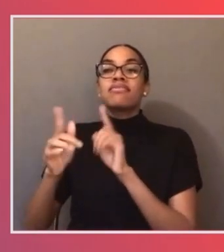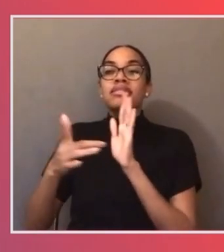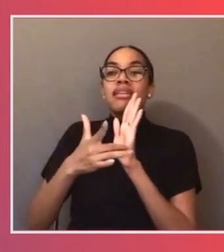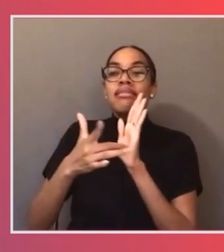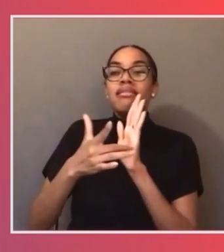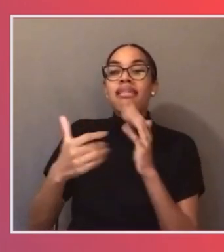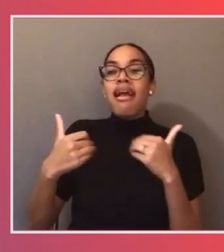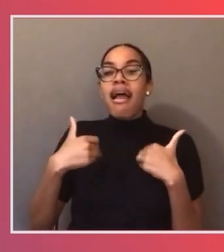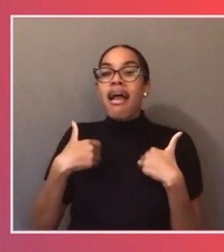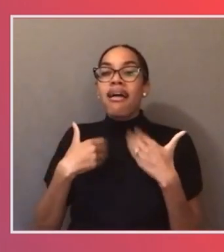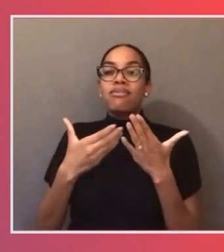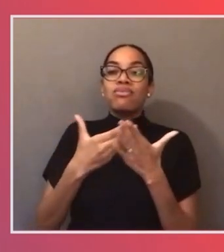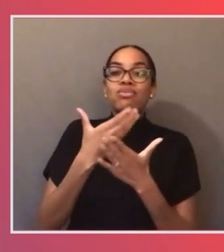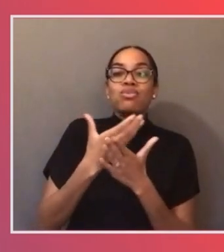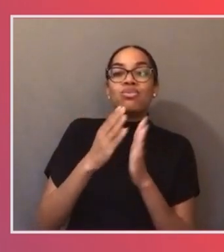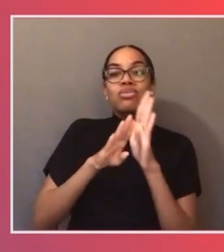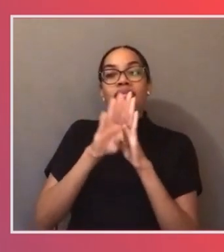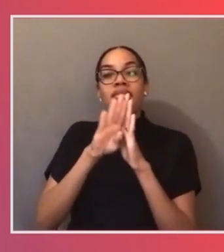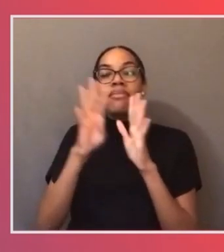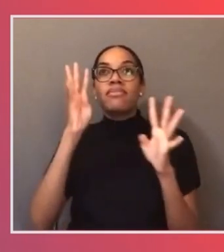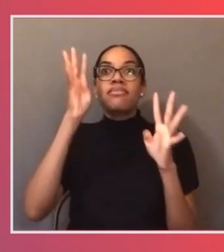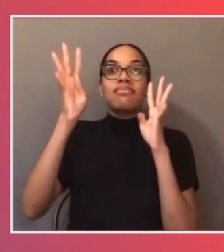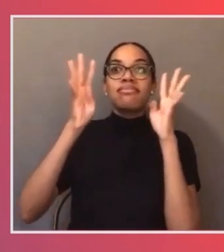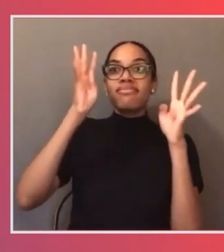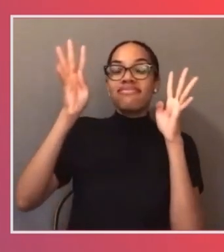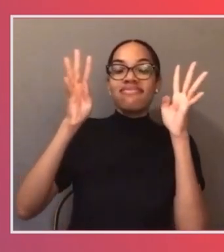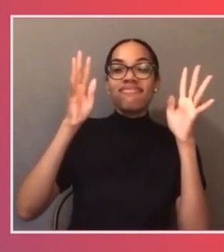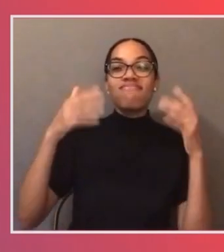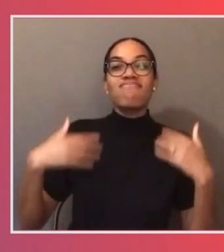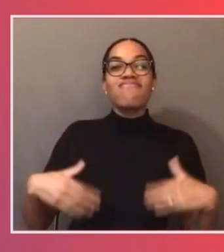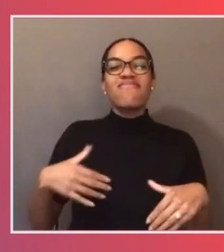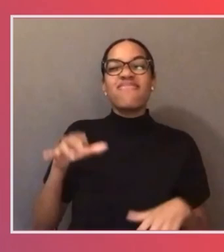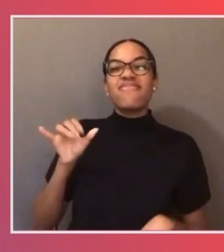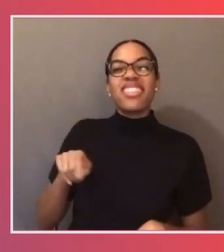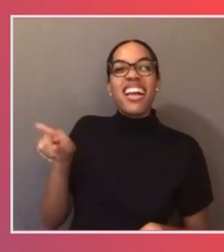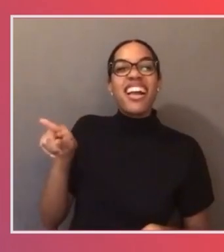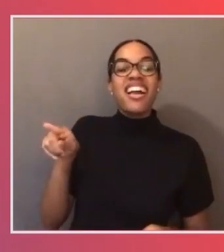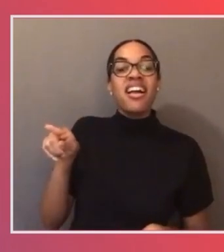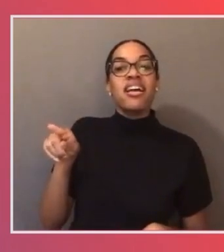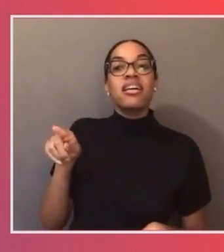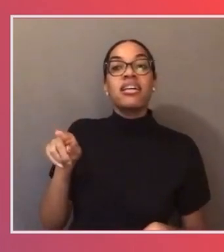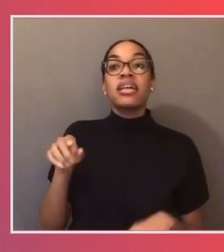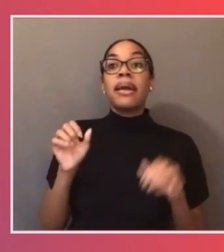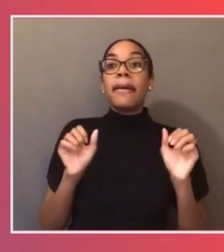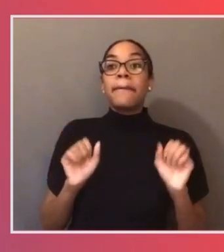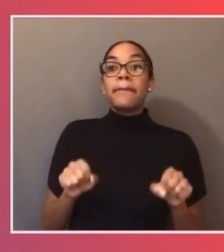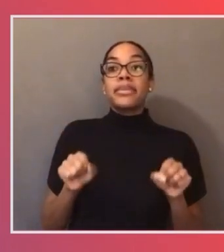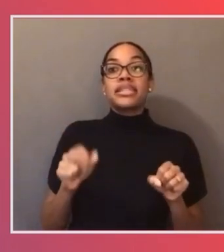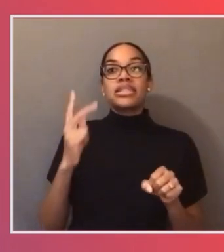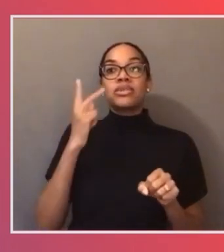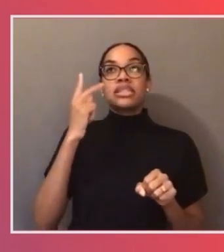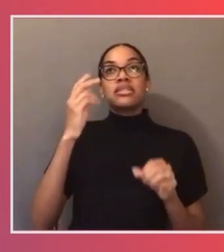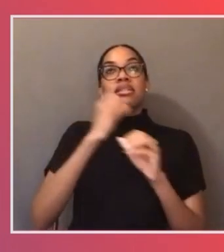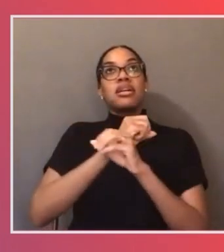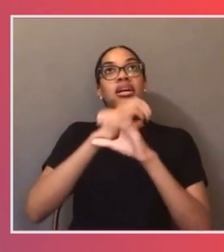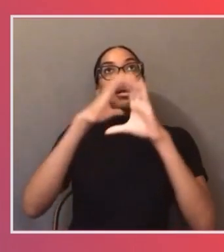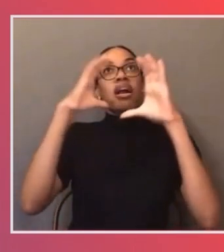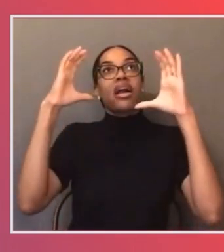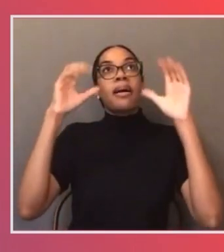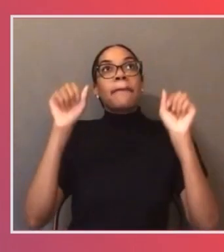the ability that we should all have to be able to see what can be unburdened by what has been,